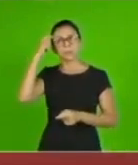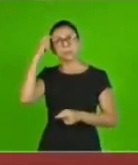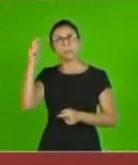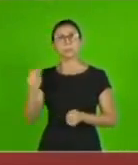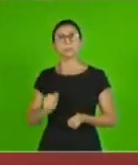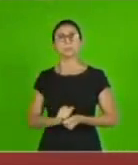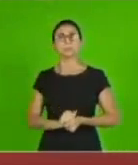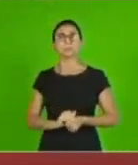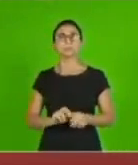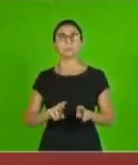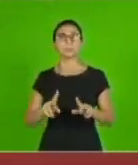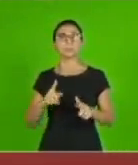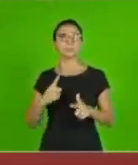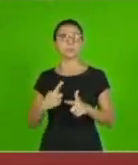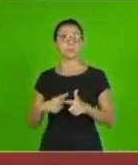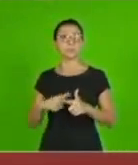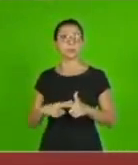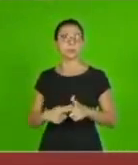and